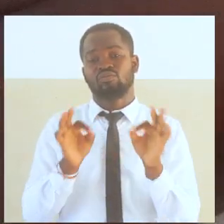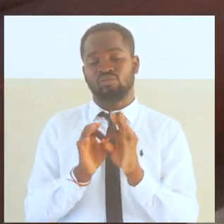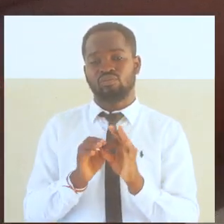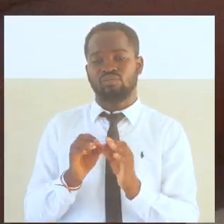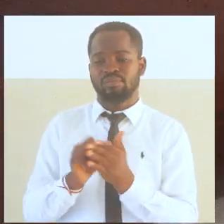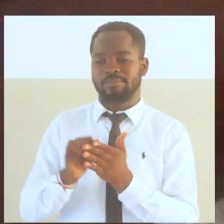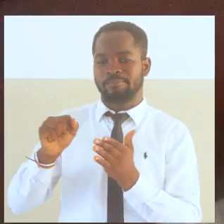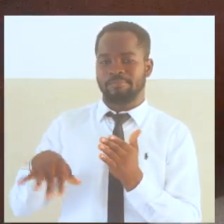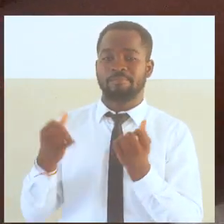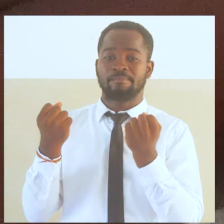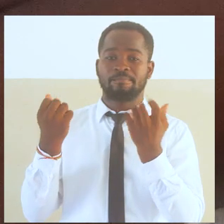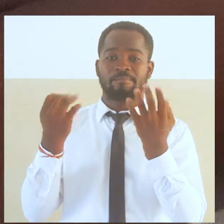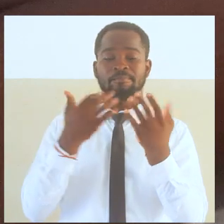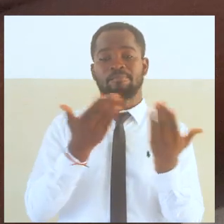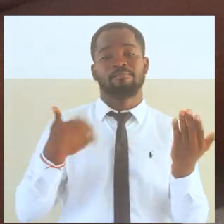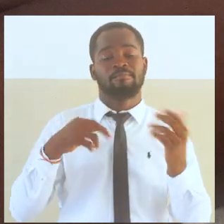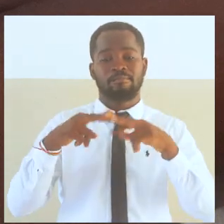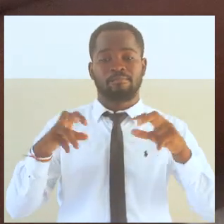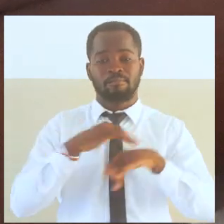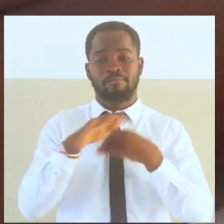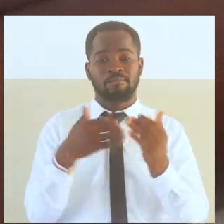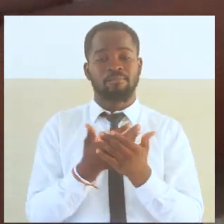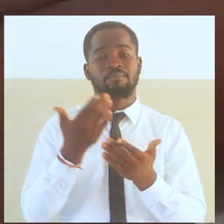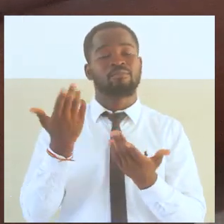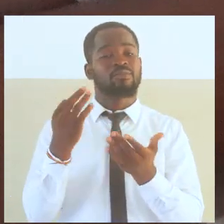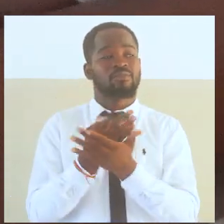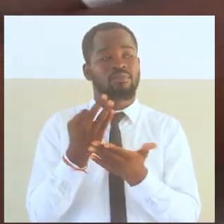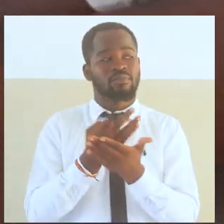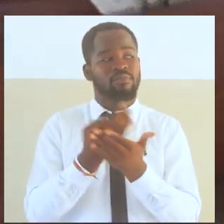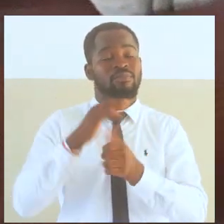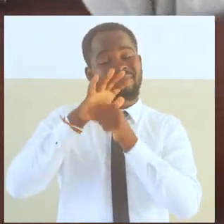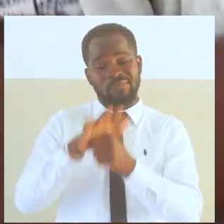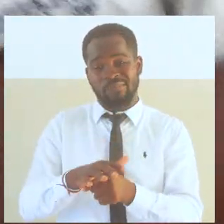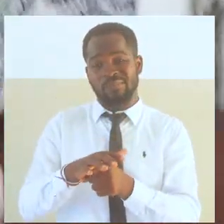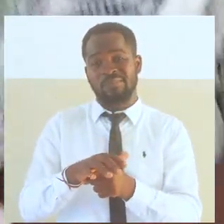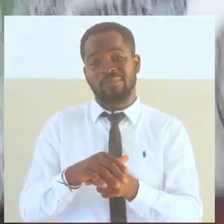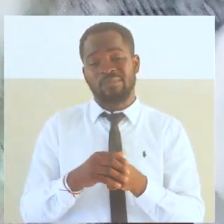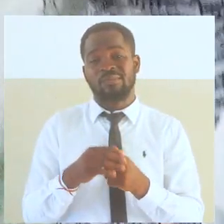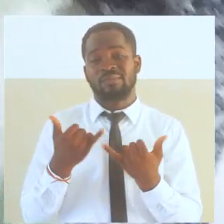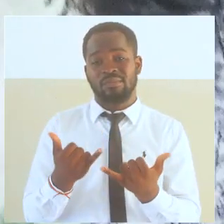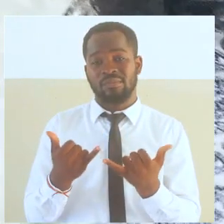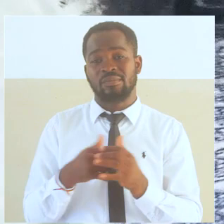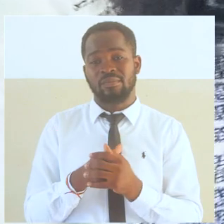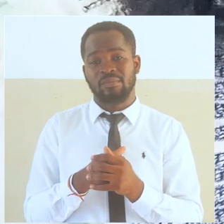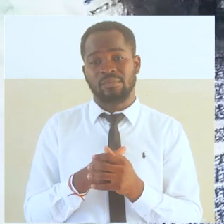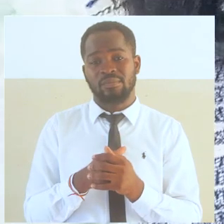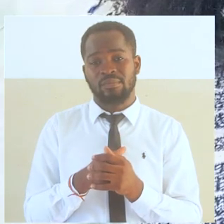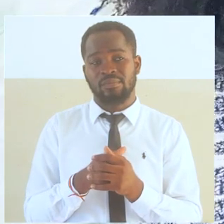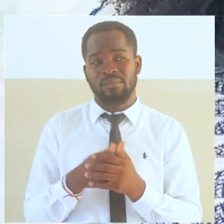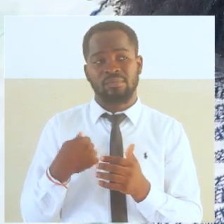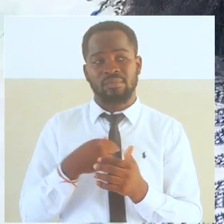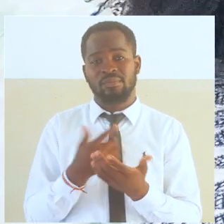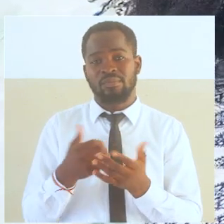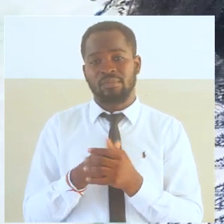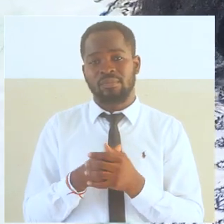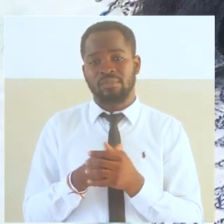such emotional and financial stress. Woman, young lady, you owe it a duty